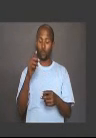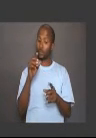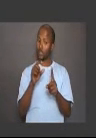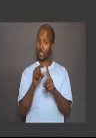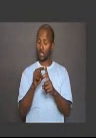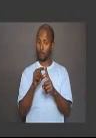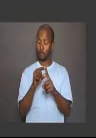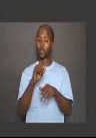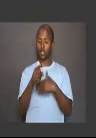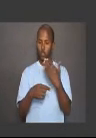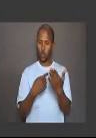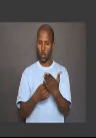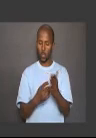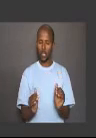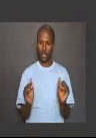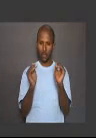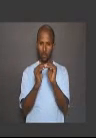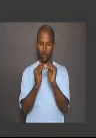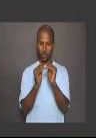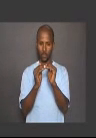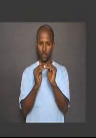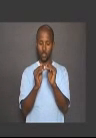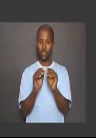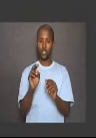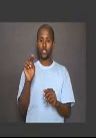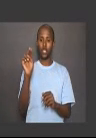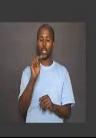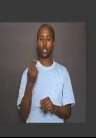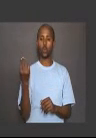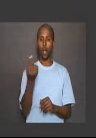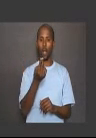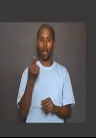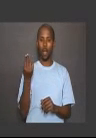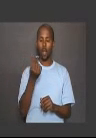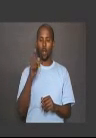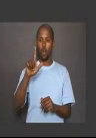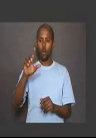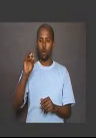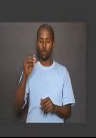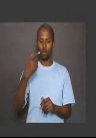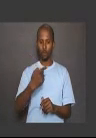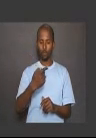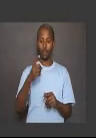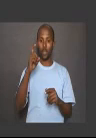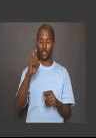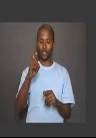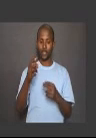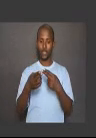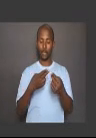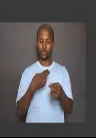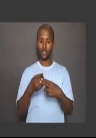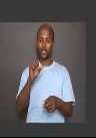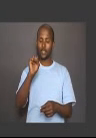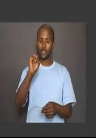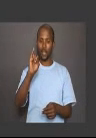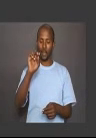So, it is equal to the natural logarithm of x times sine